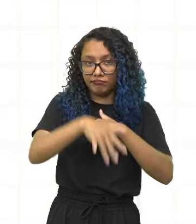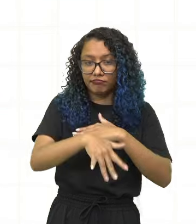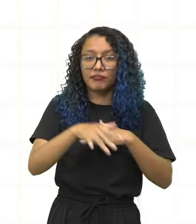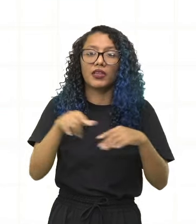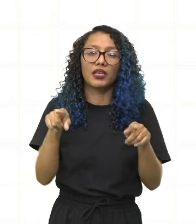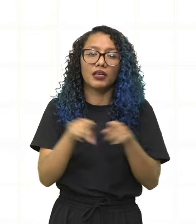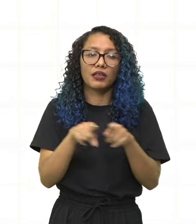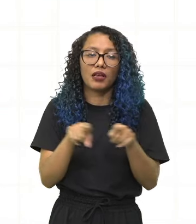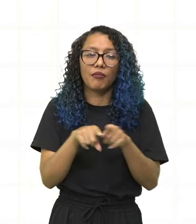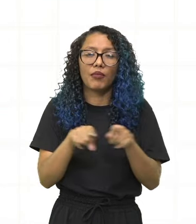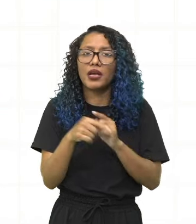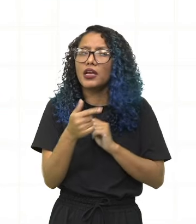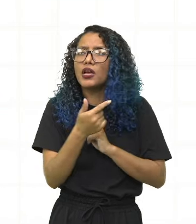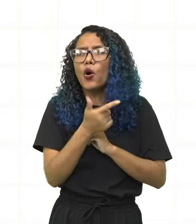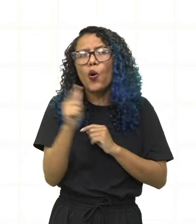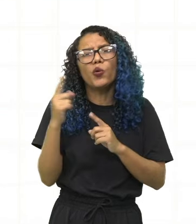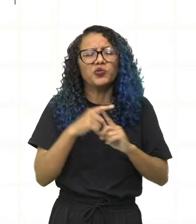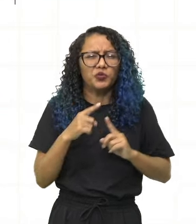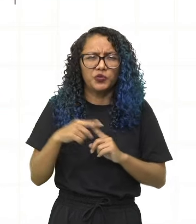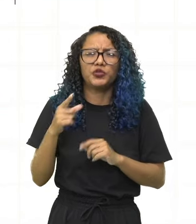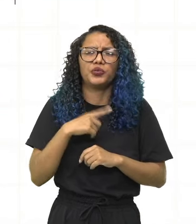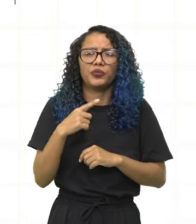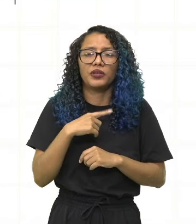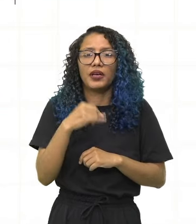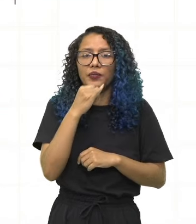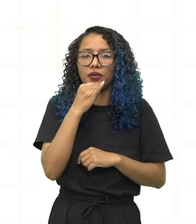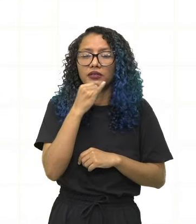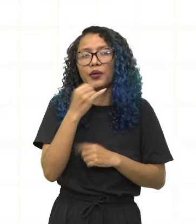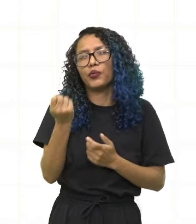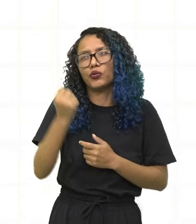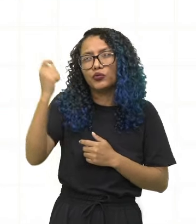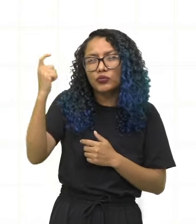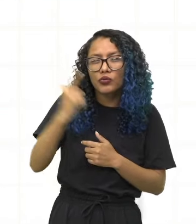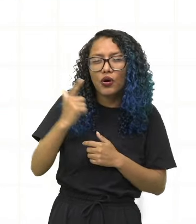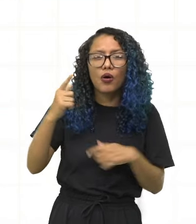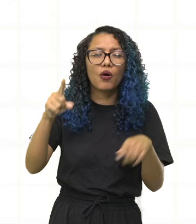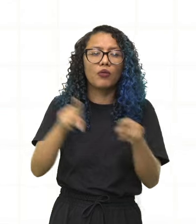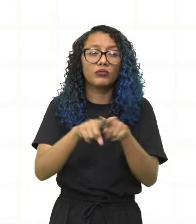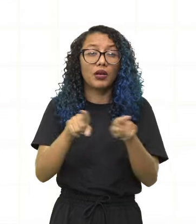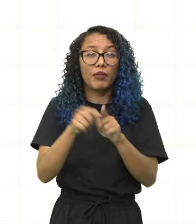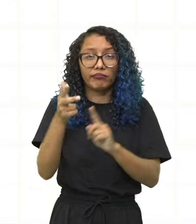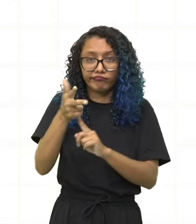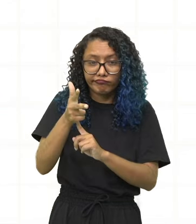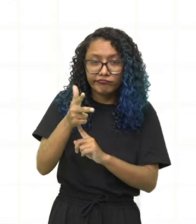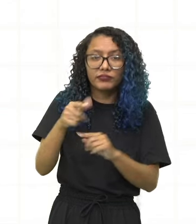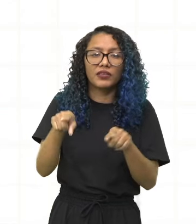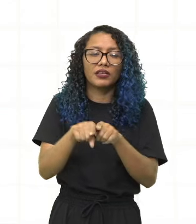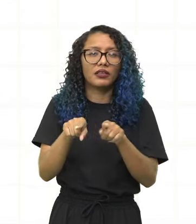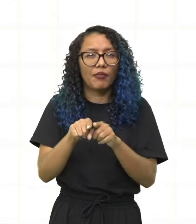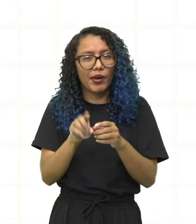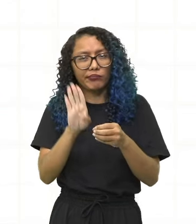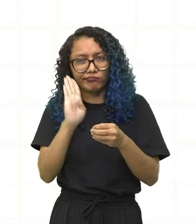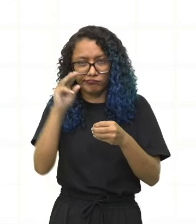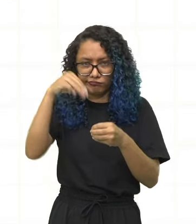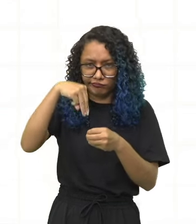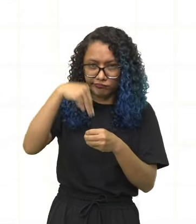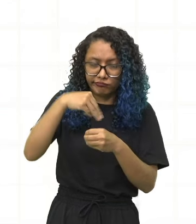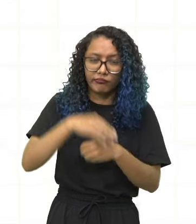have other sources of energy, like energy solar, energy eólica and also the biomass.